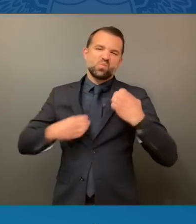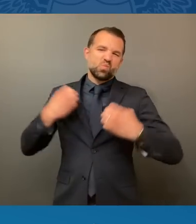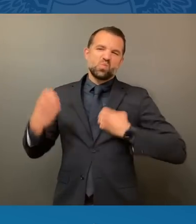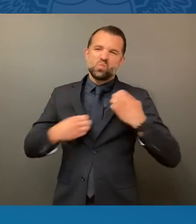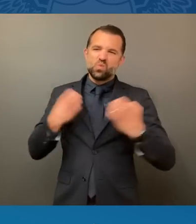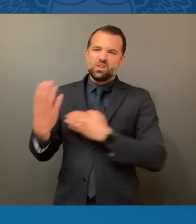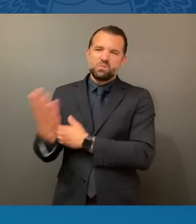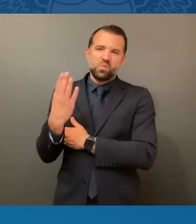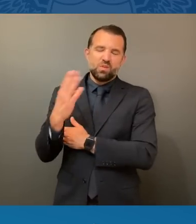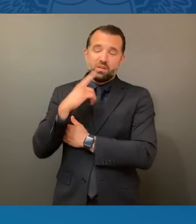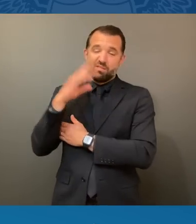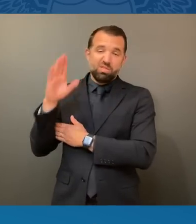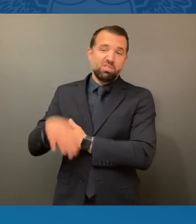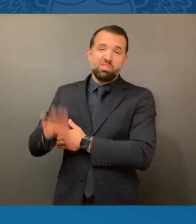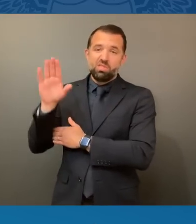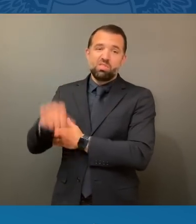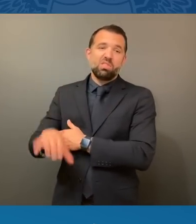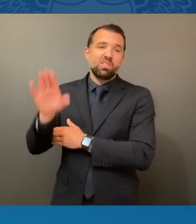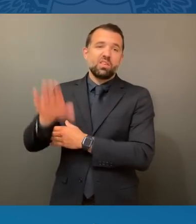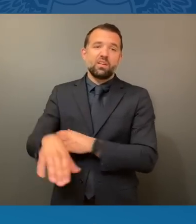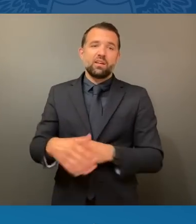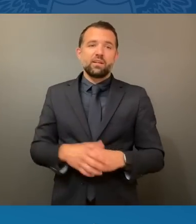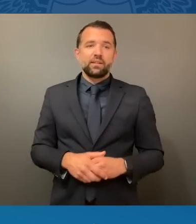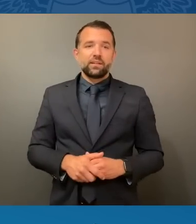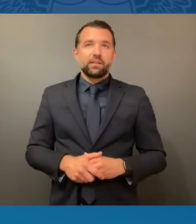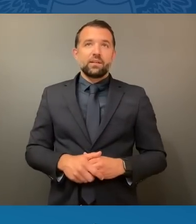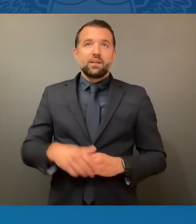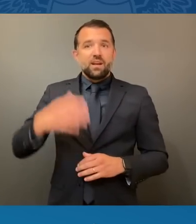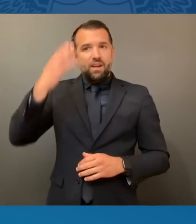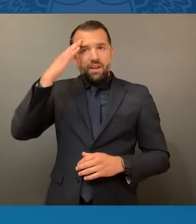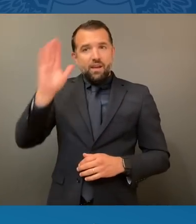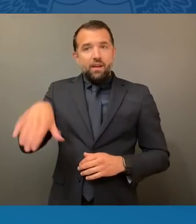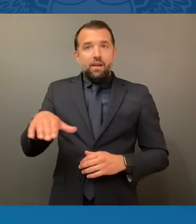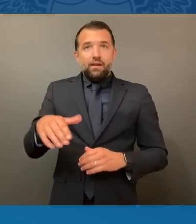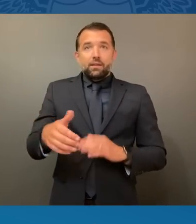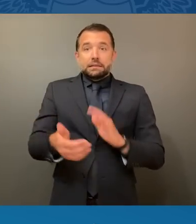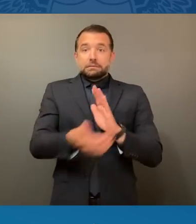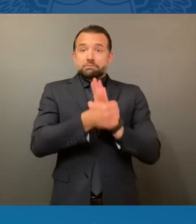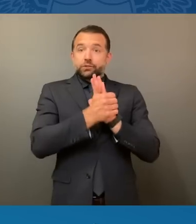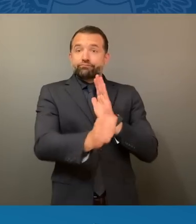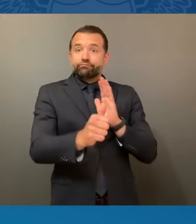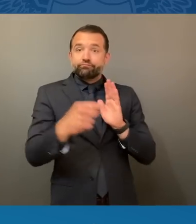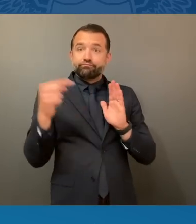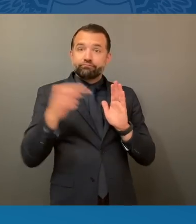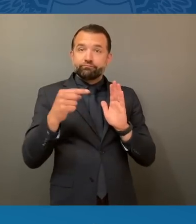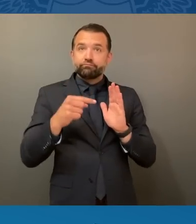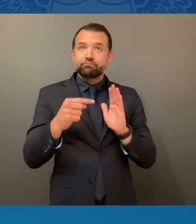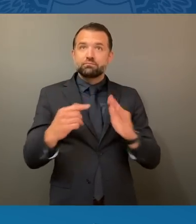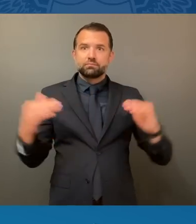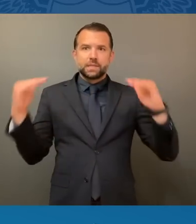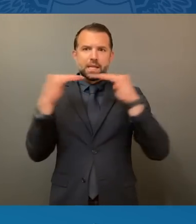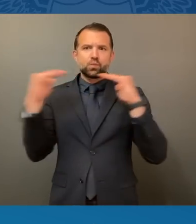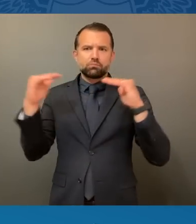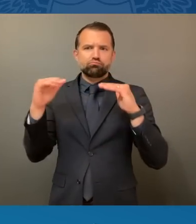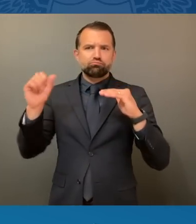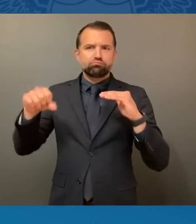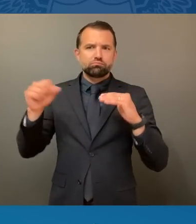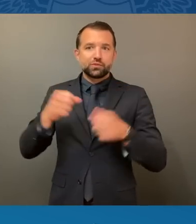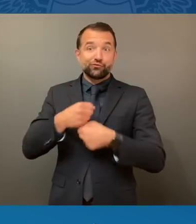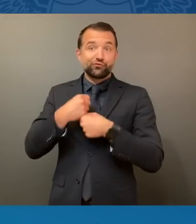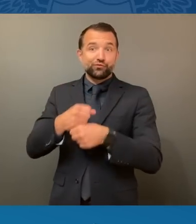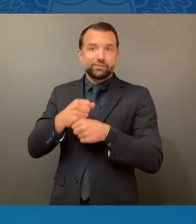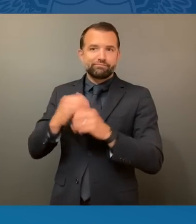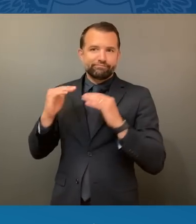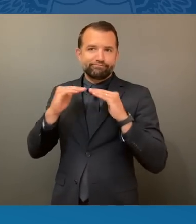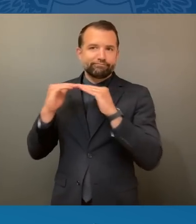what I do know is that talent is created equally. Opportunity is not. That's right. And so we will all